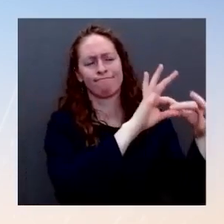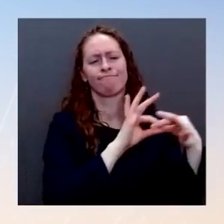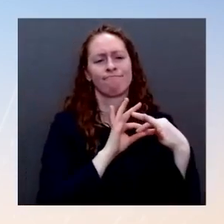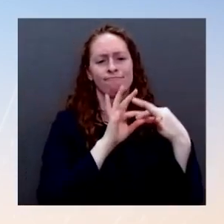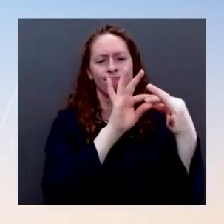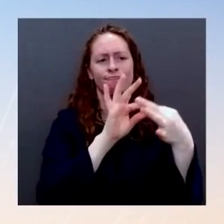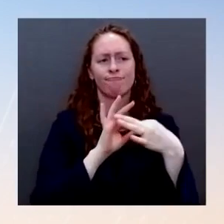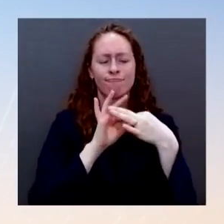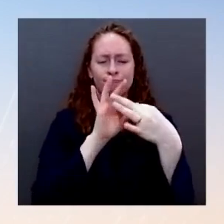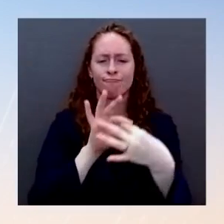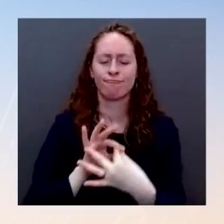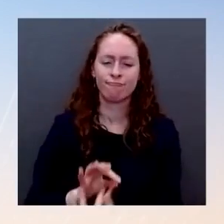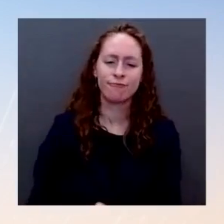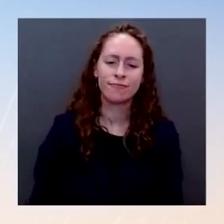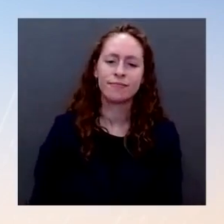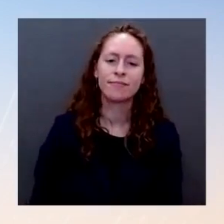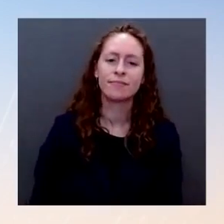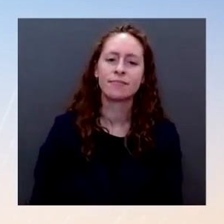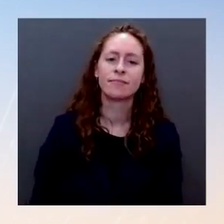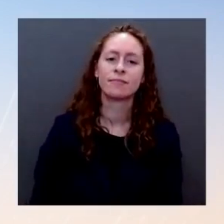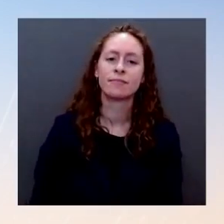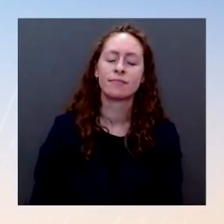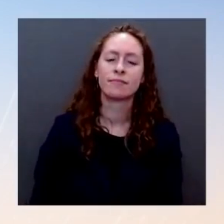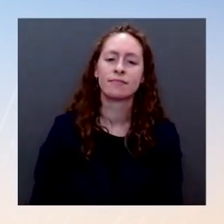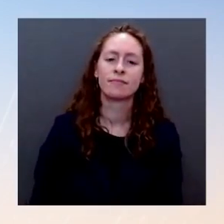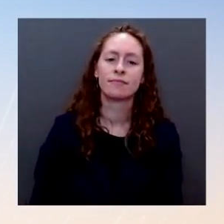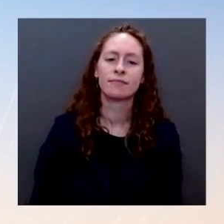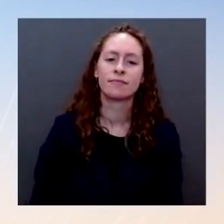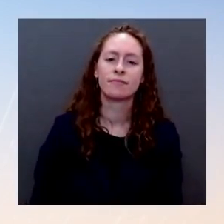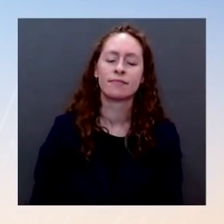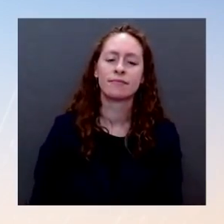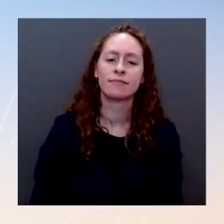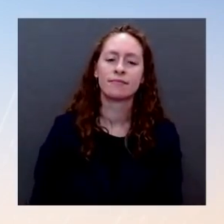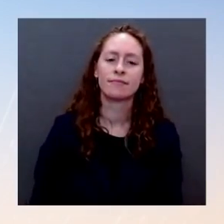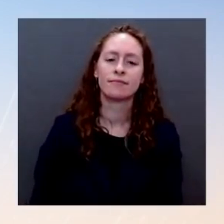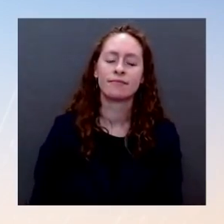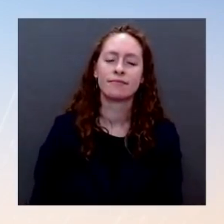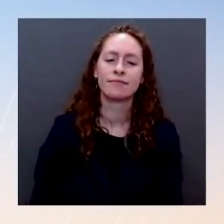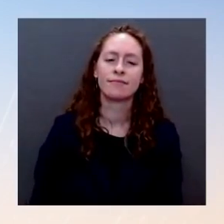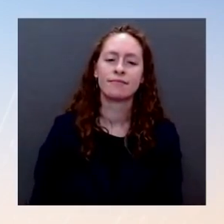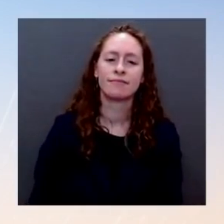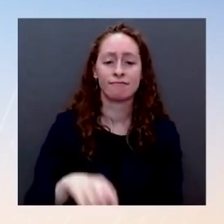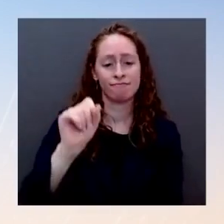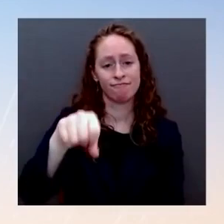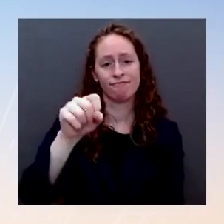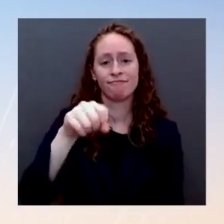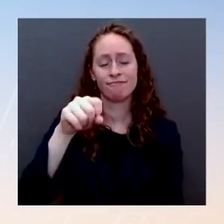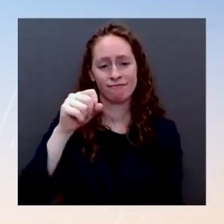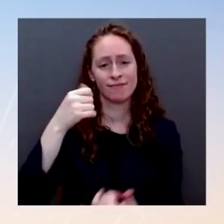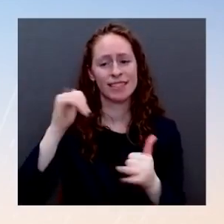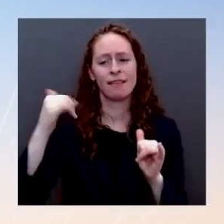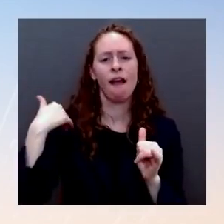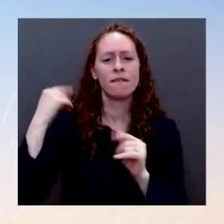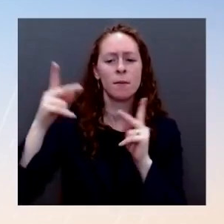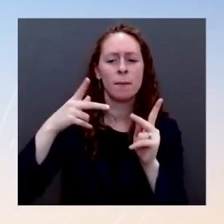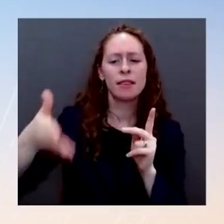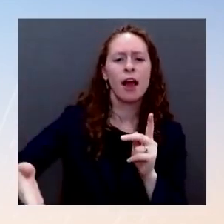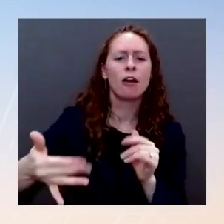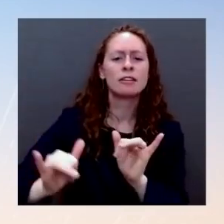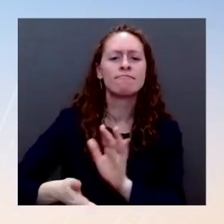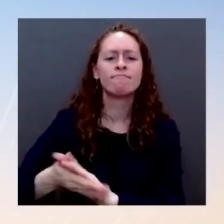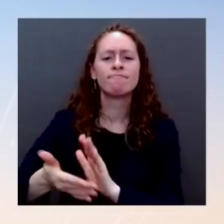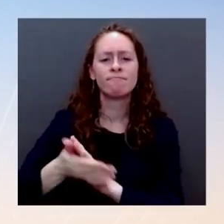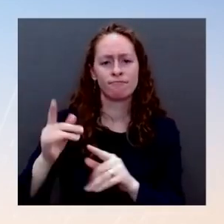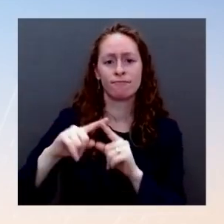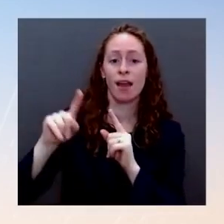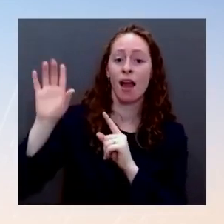are running, but of course he wants to have his team in place, his people leading these agencies to continue to move his agenda forward. Does he want the